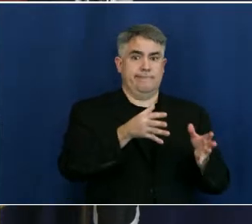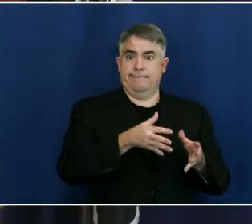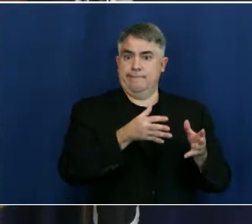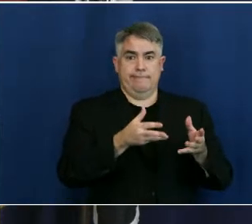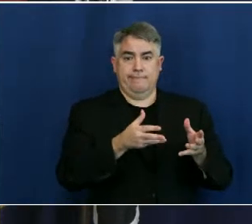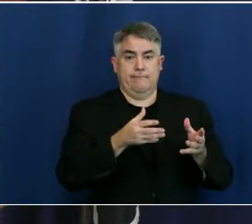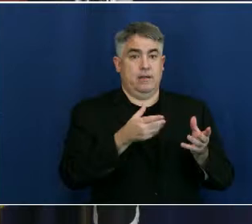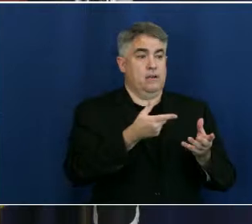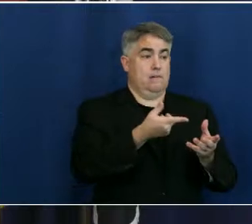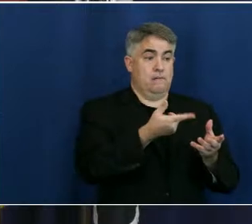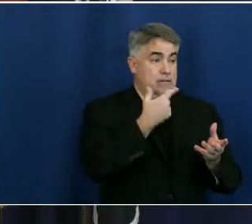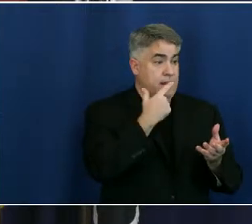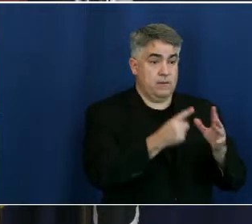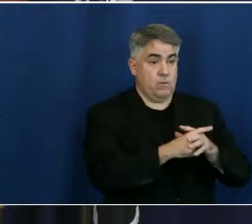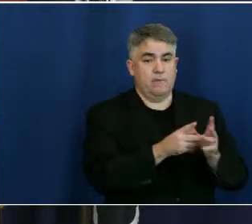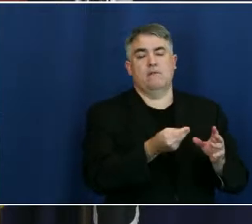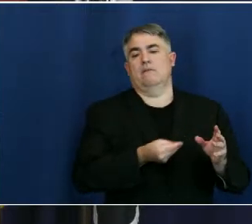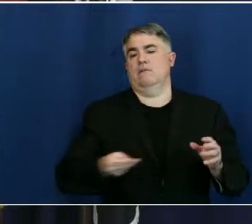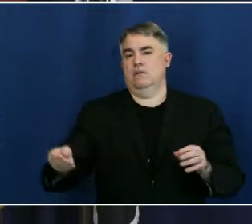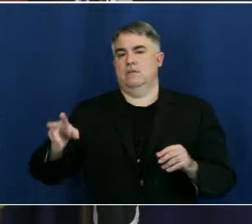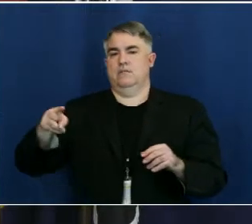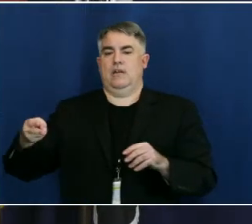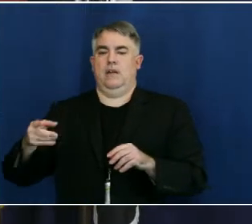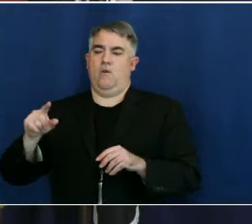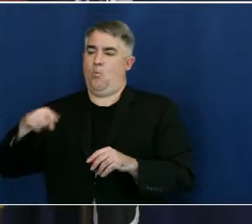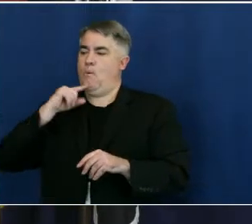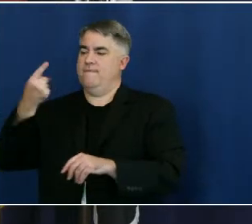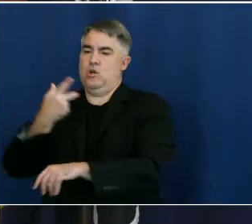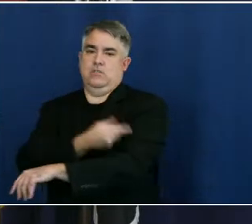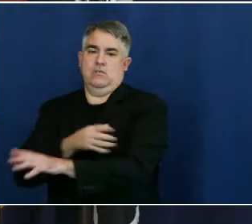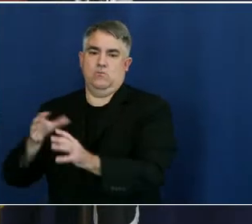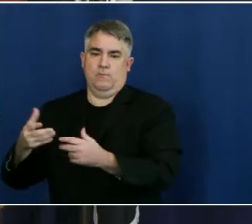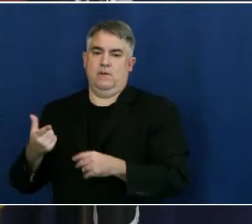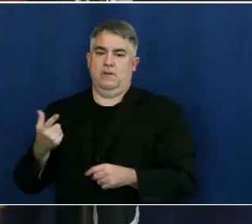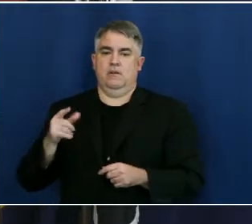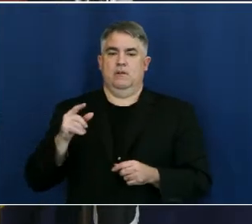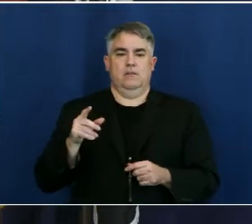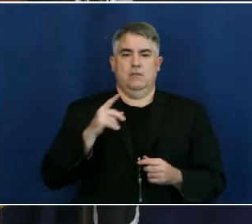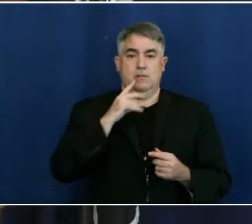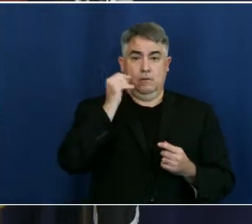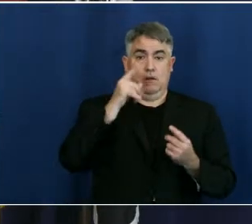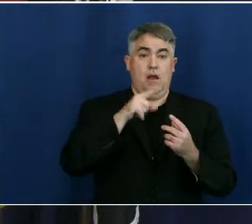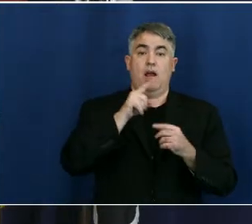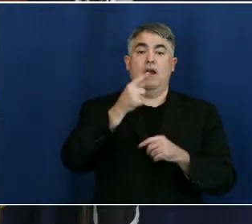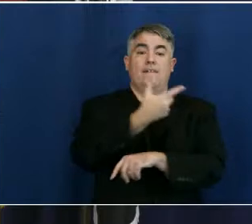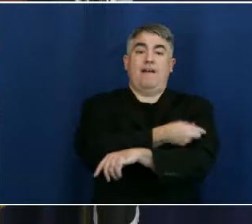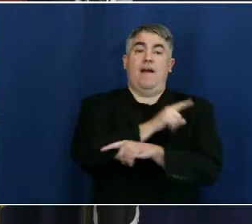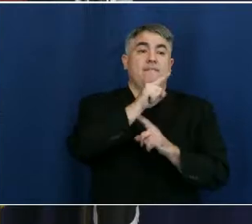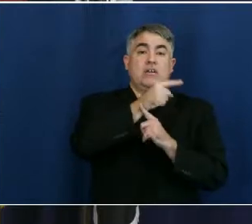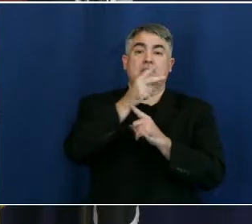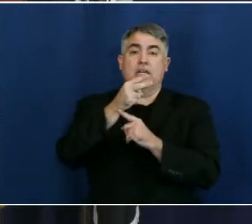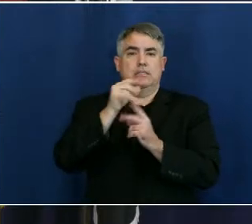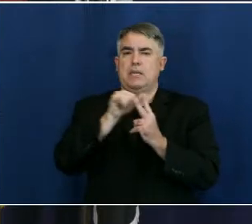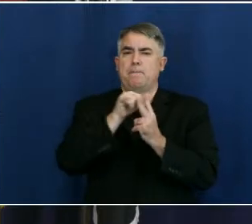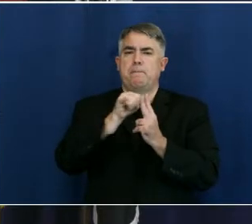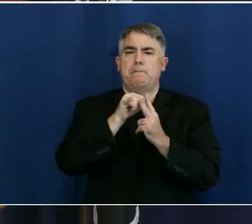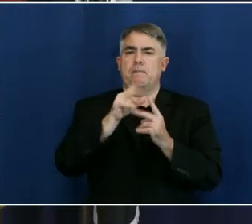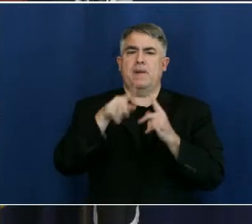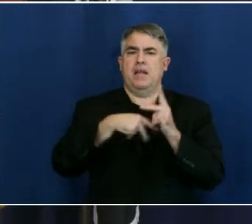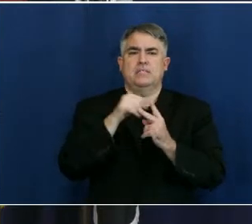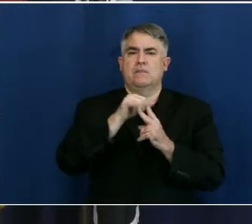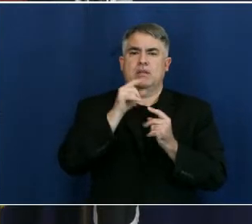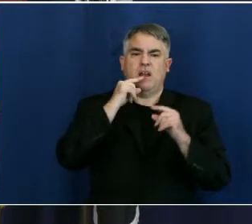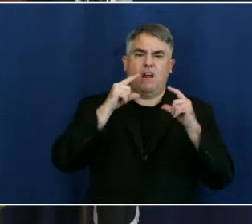again, the federal and the state's guidance is to get as many shots into arms as possible. And CDC's